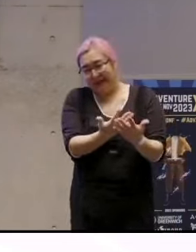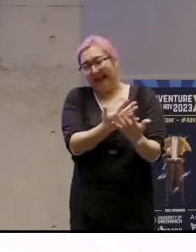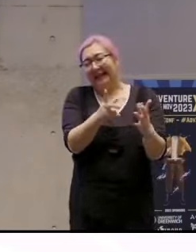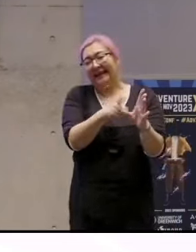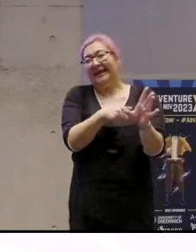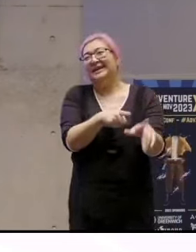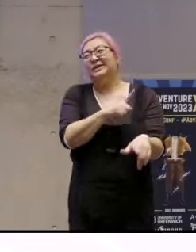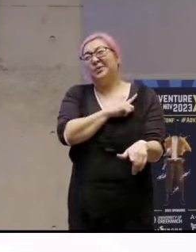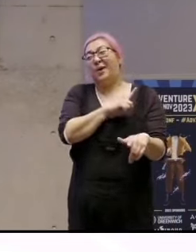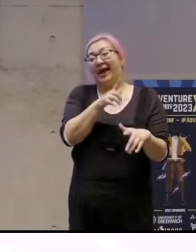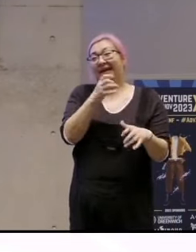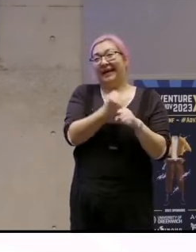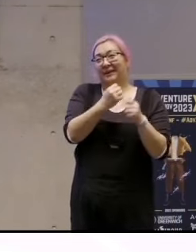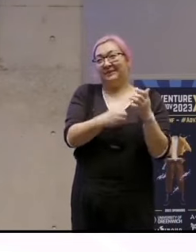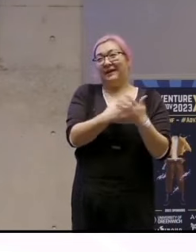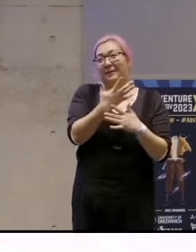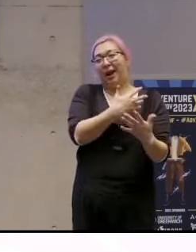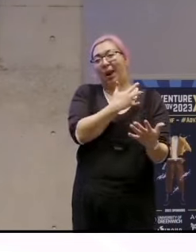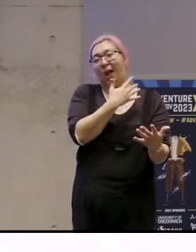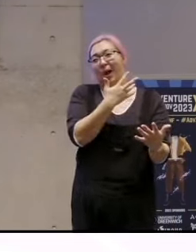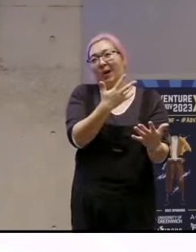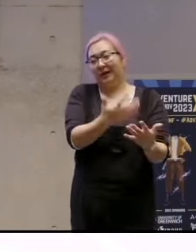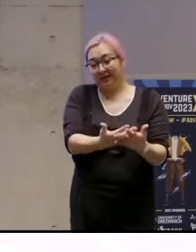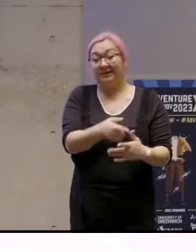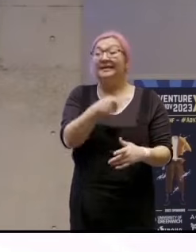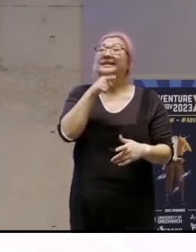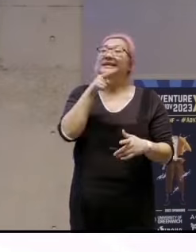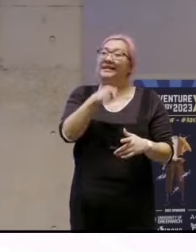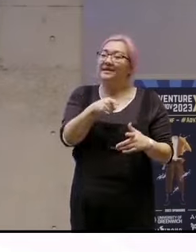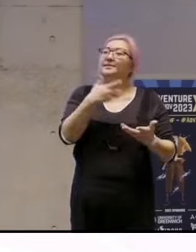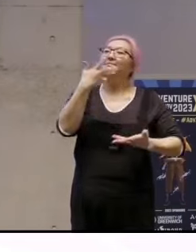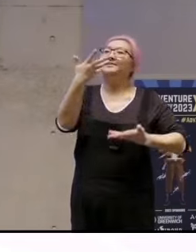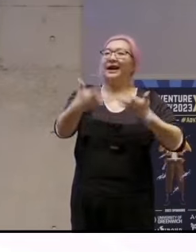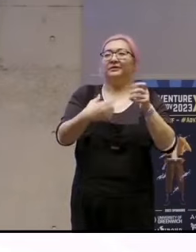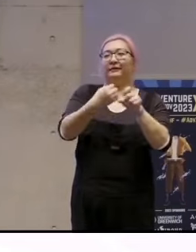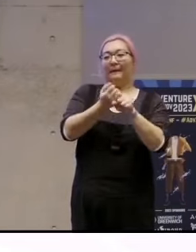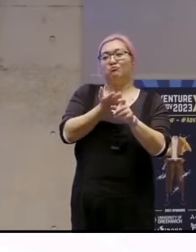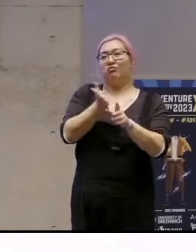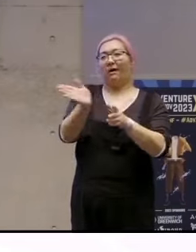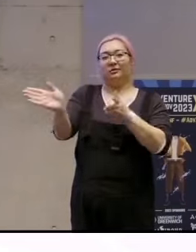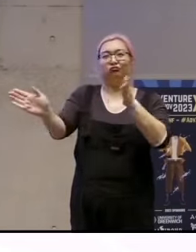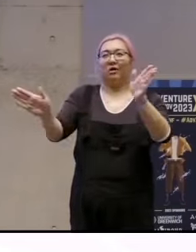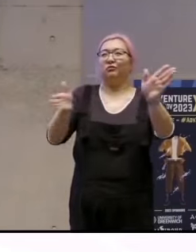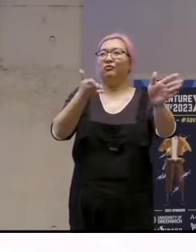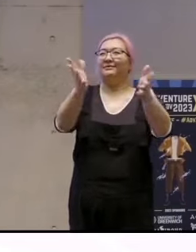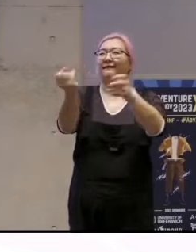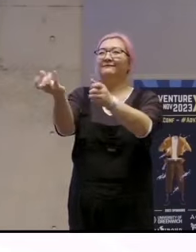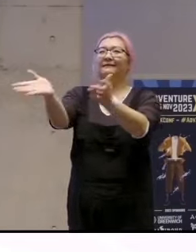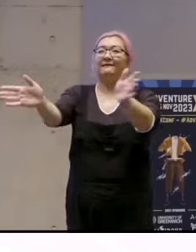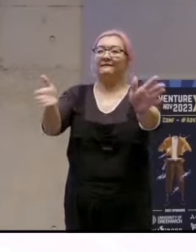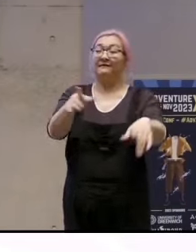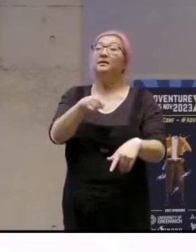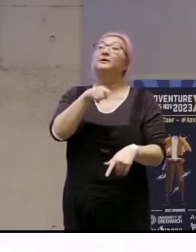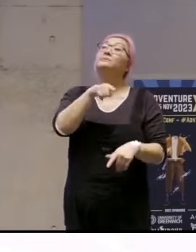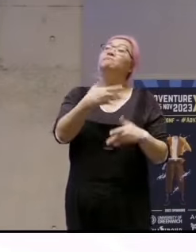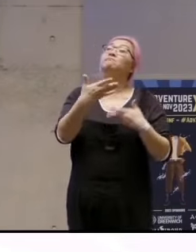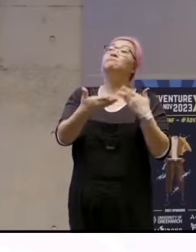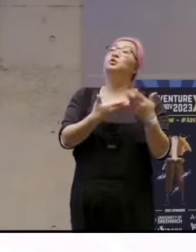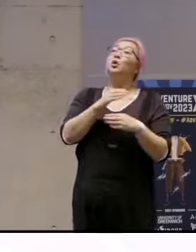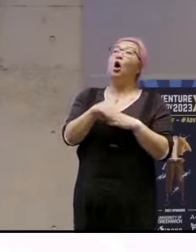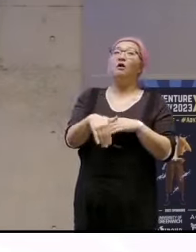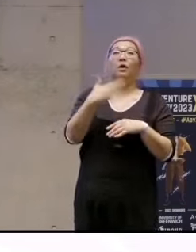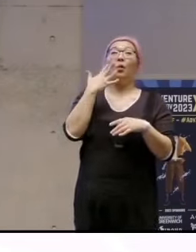Windrush Tales is an illustrated branching narrative game about a period of immigration when people from the Caribbean